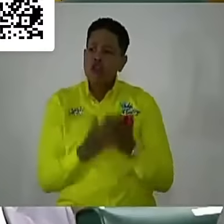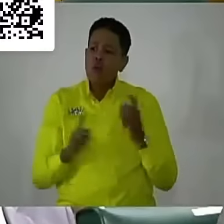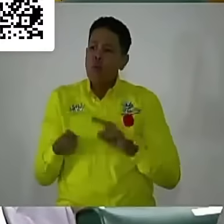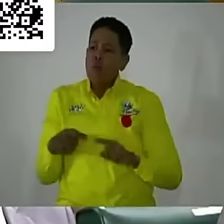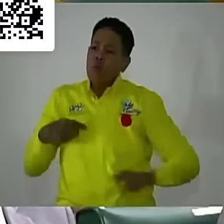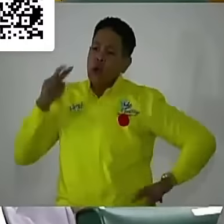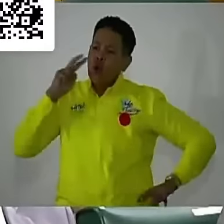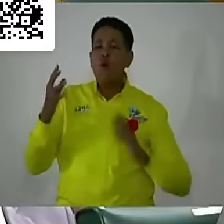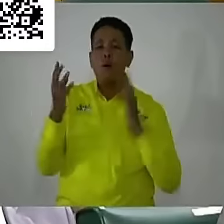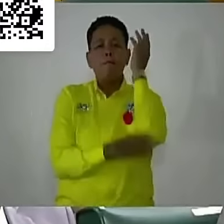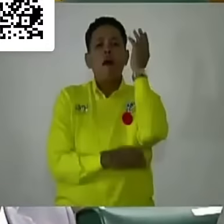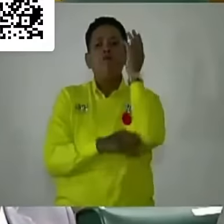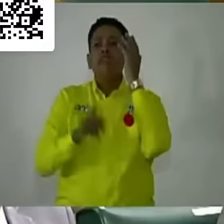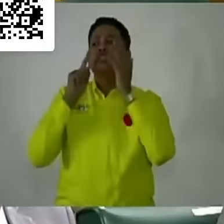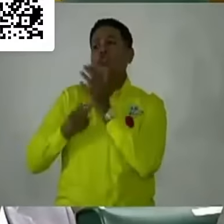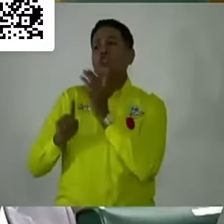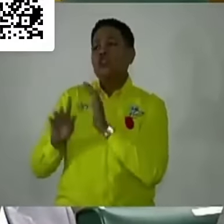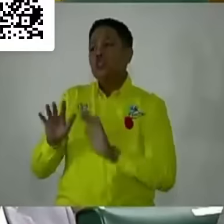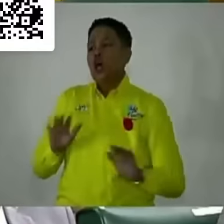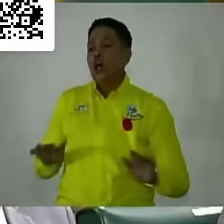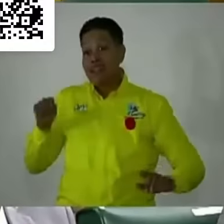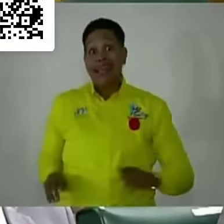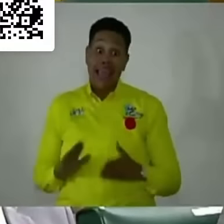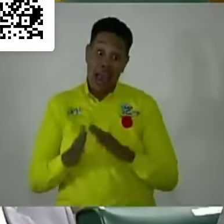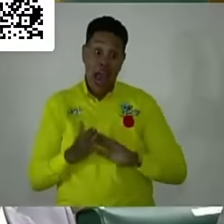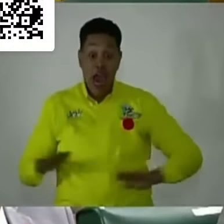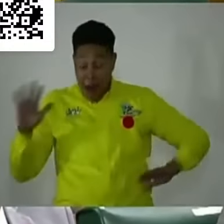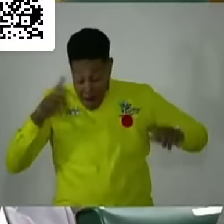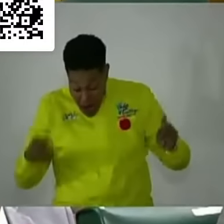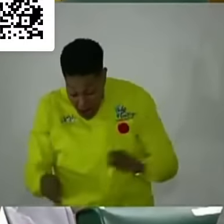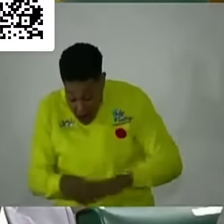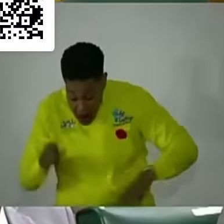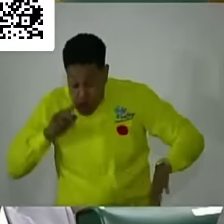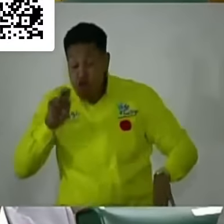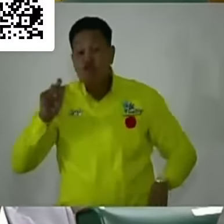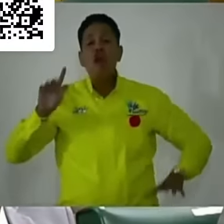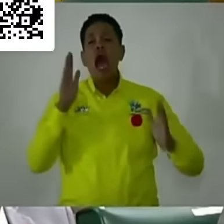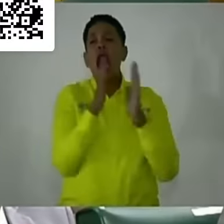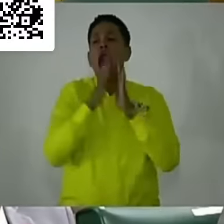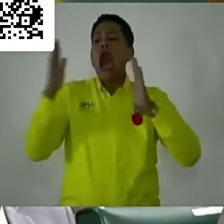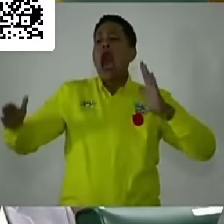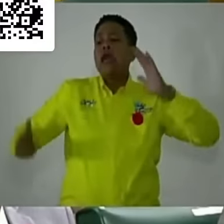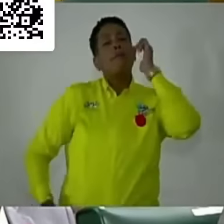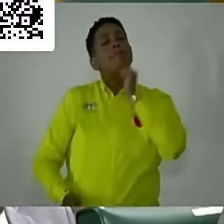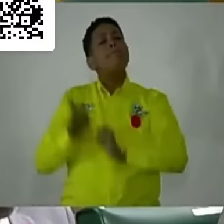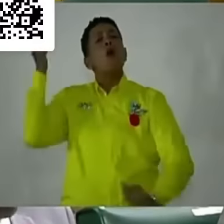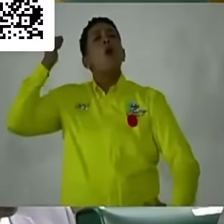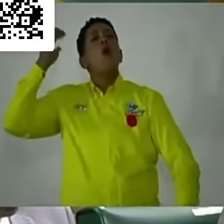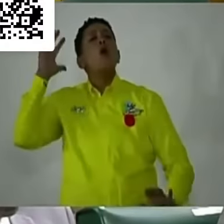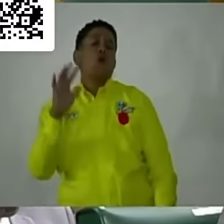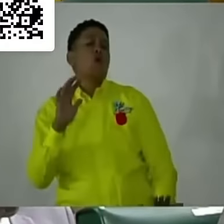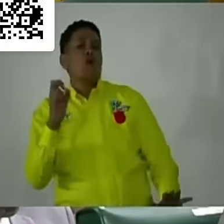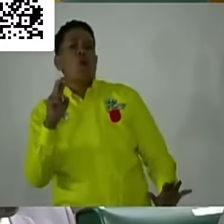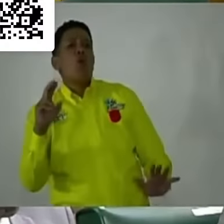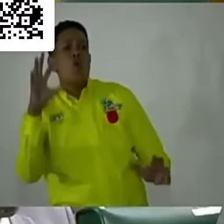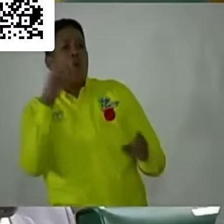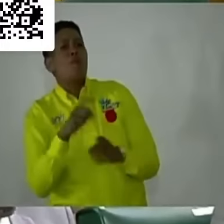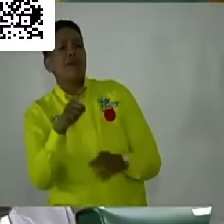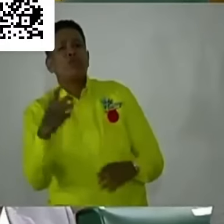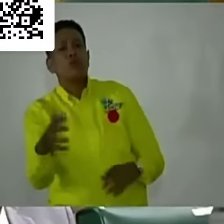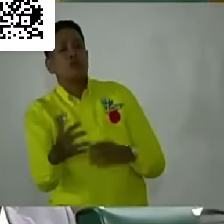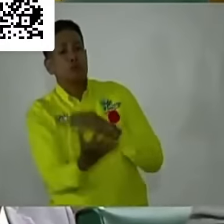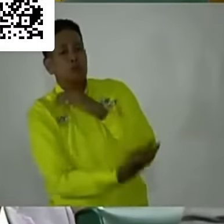the poverty surveys, these communities rank among the most or amongst the